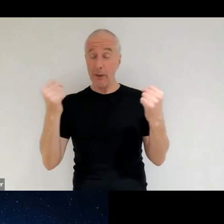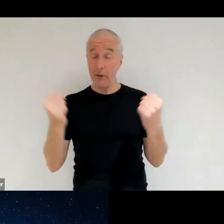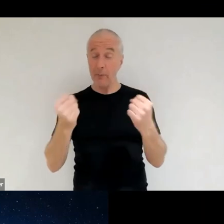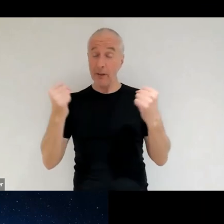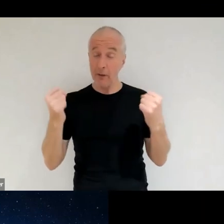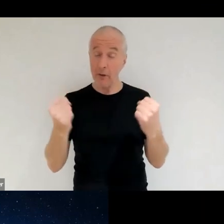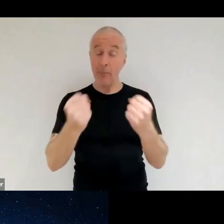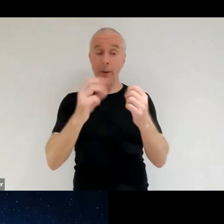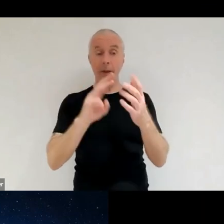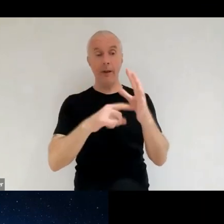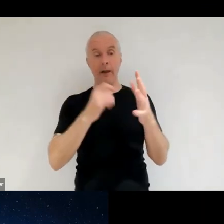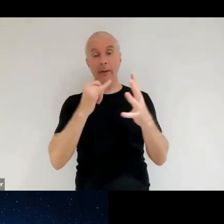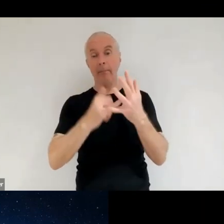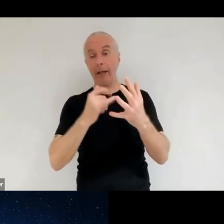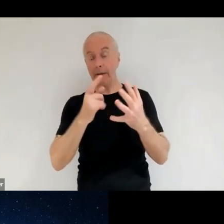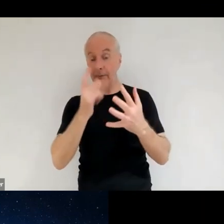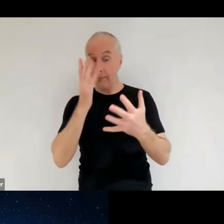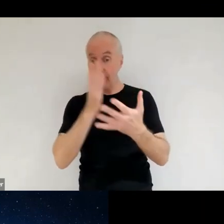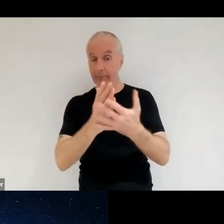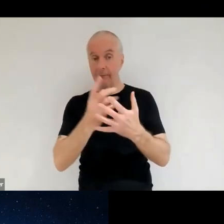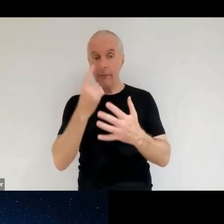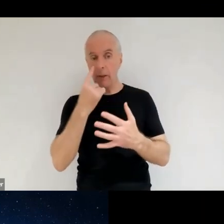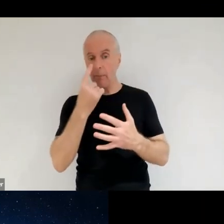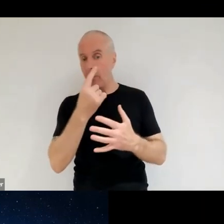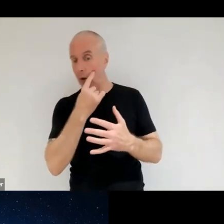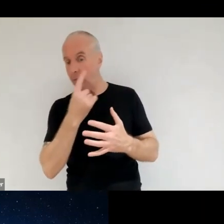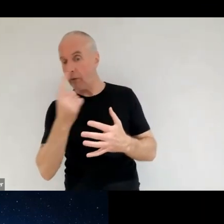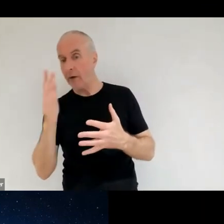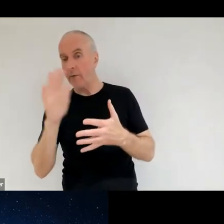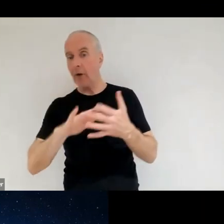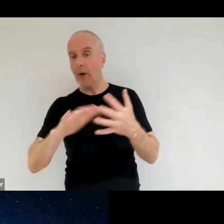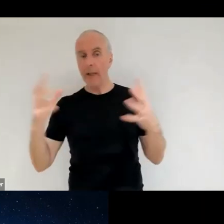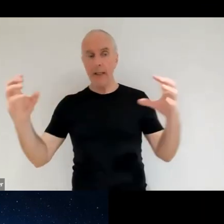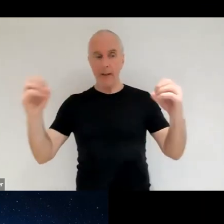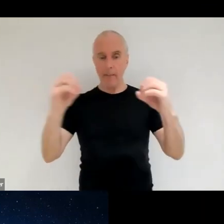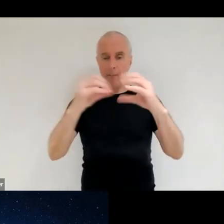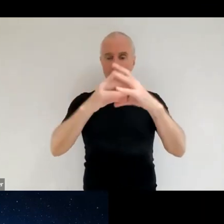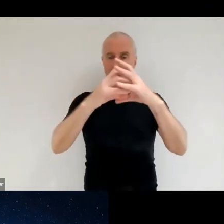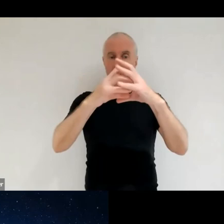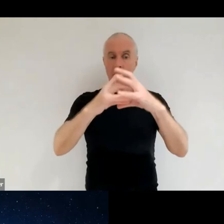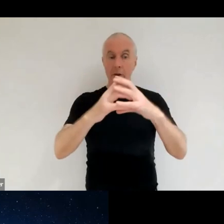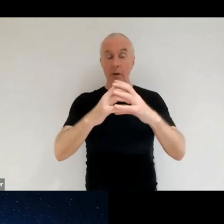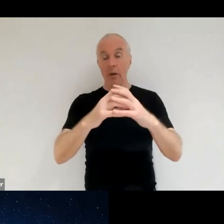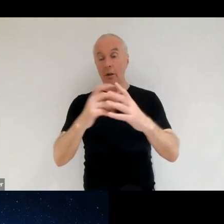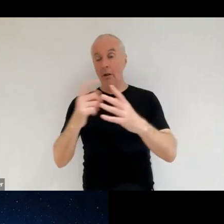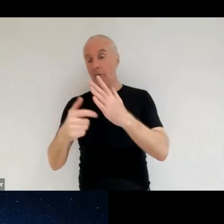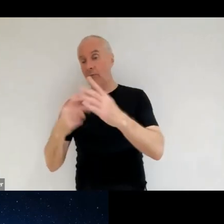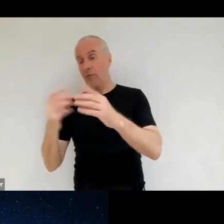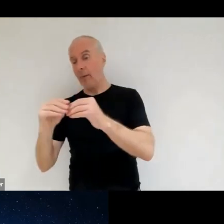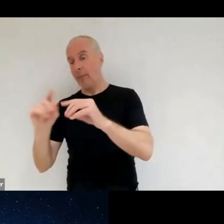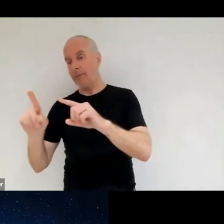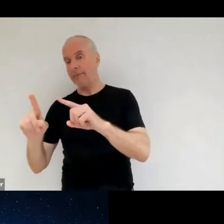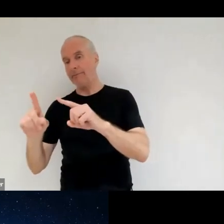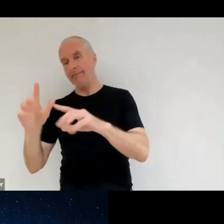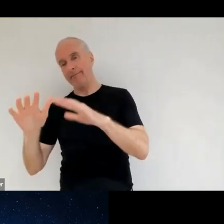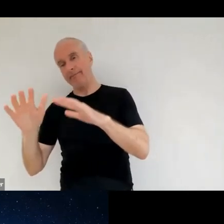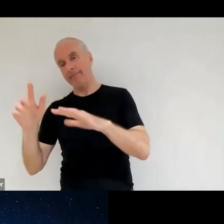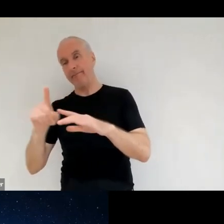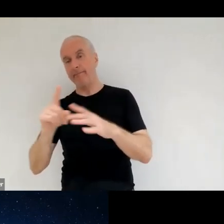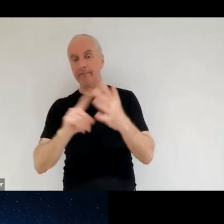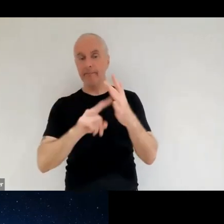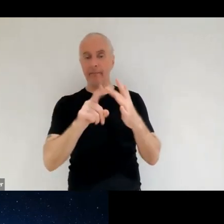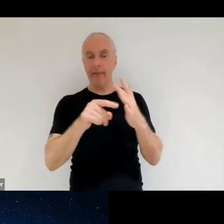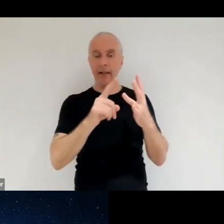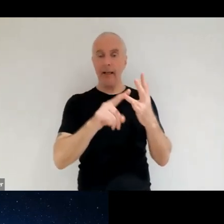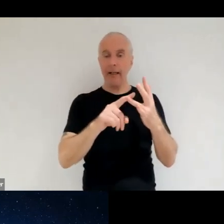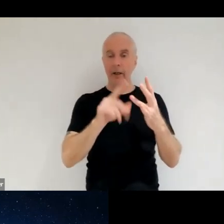any evidence of this in the remnants of the mergers? And Rob asks a similar question, but he says that LIGO detects black